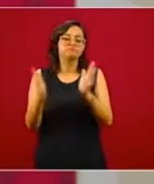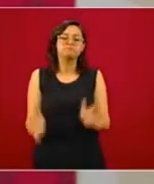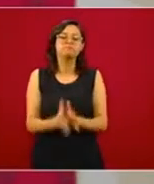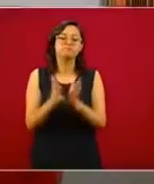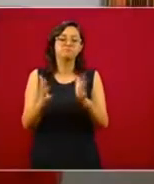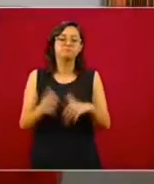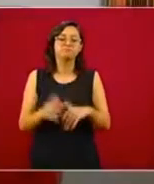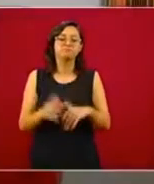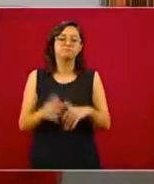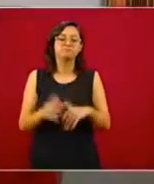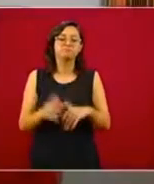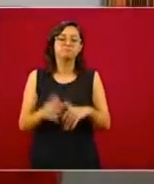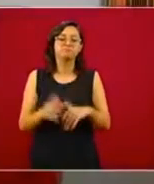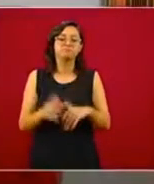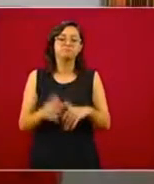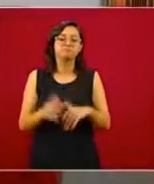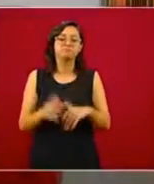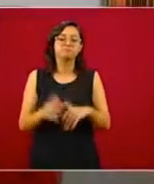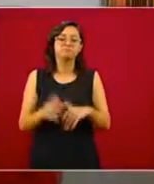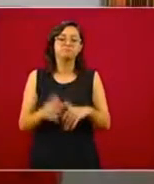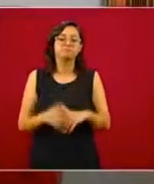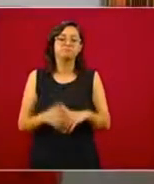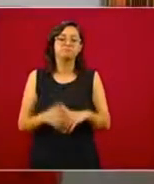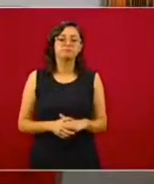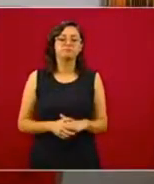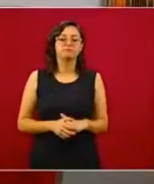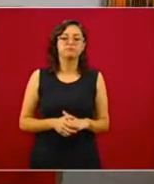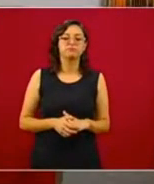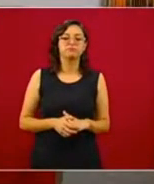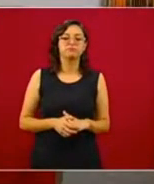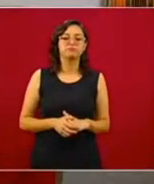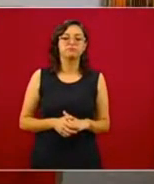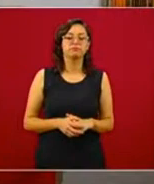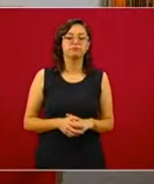health issues directly.